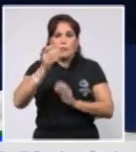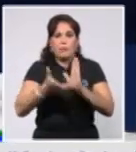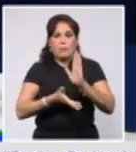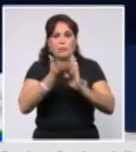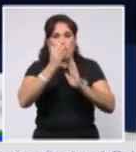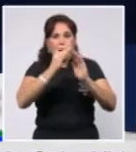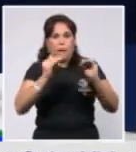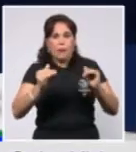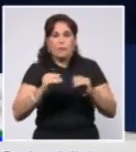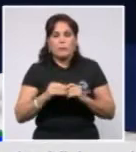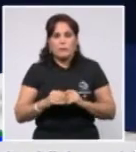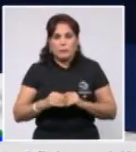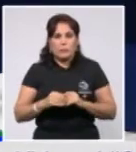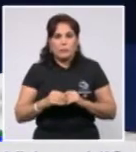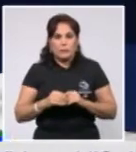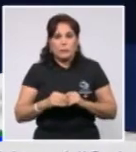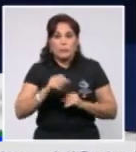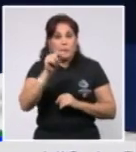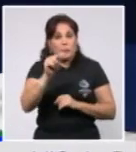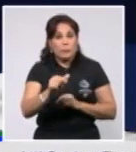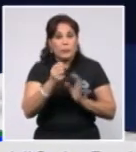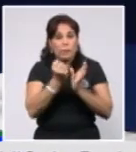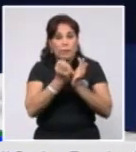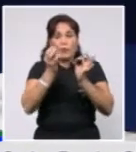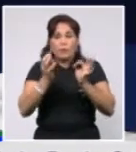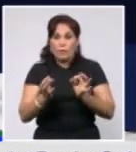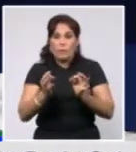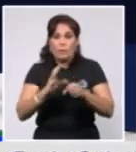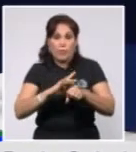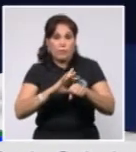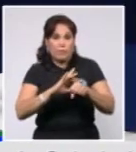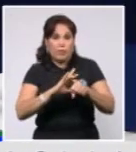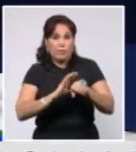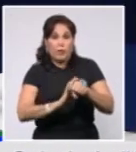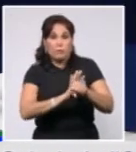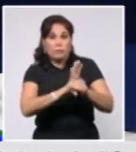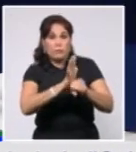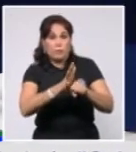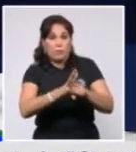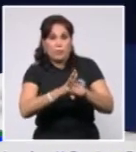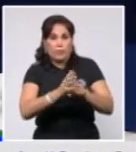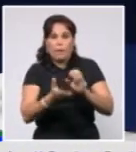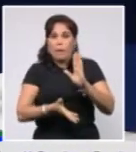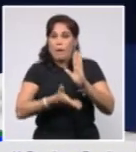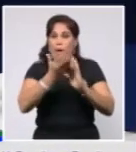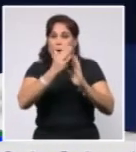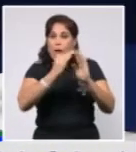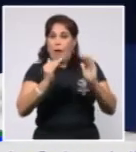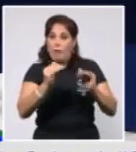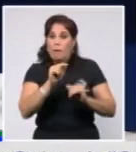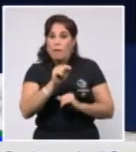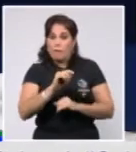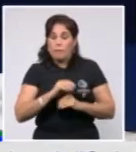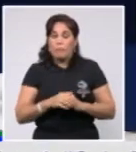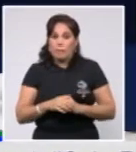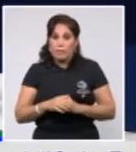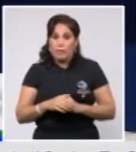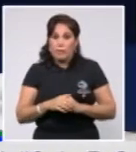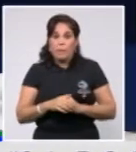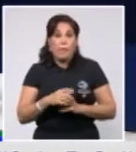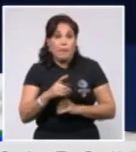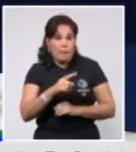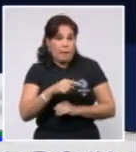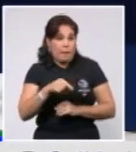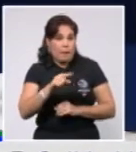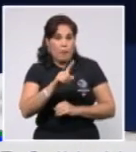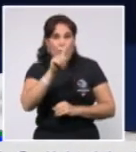in Cienfuegos, 6 in Sancti Spiritus, 10 in Ciego de Ávila, and 4 in Holguín.